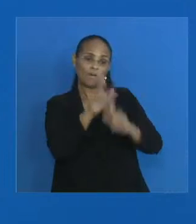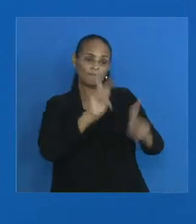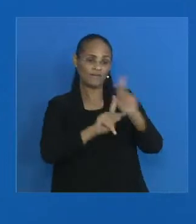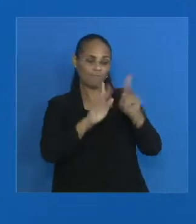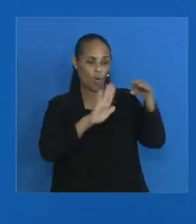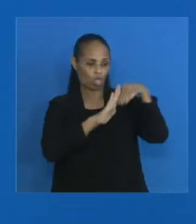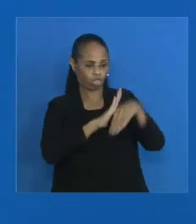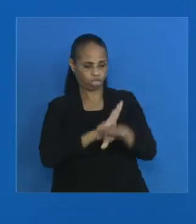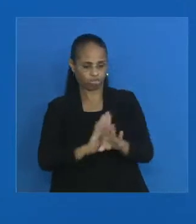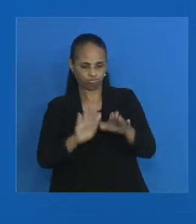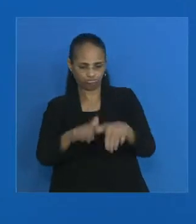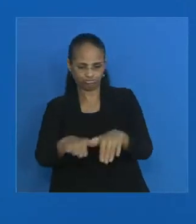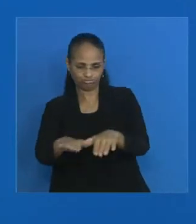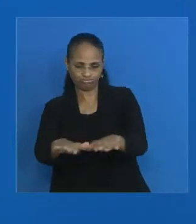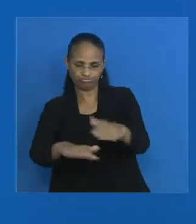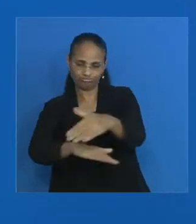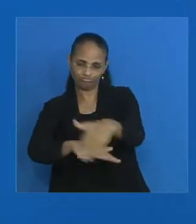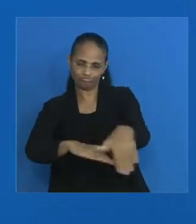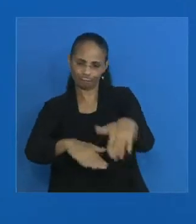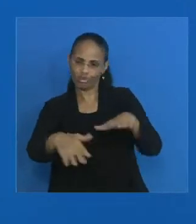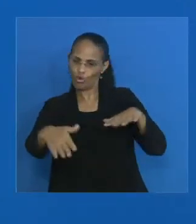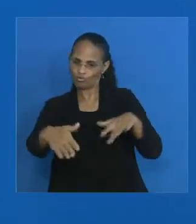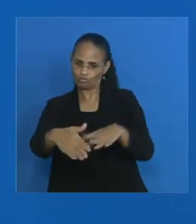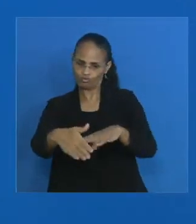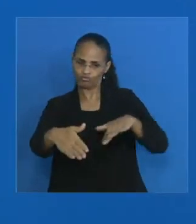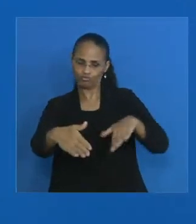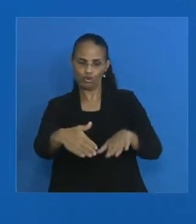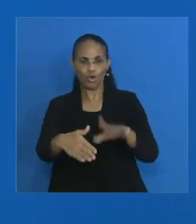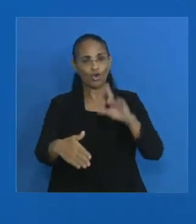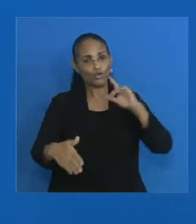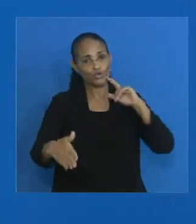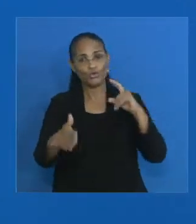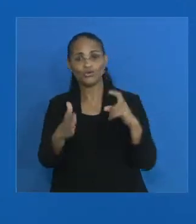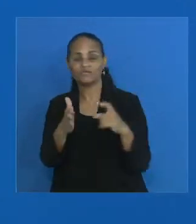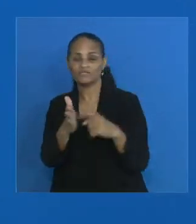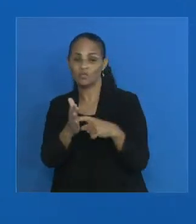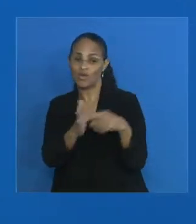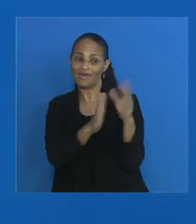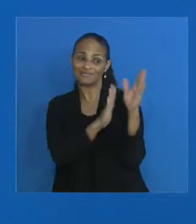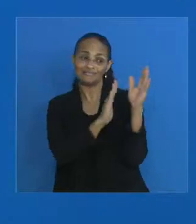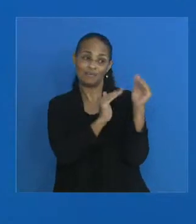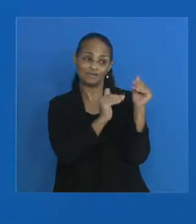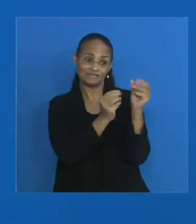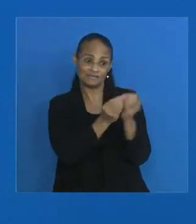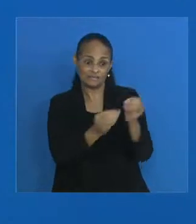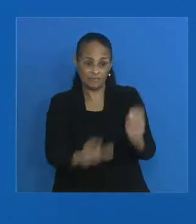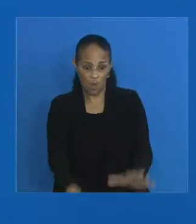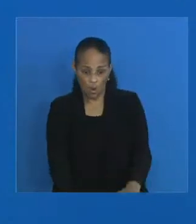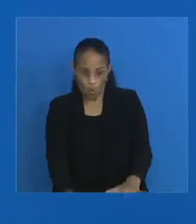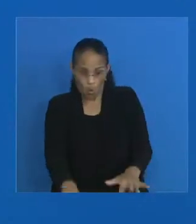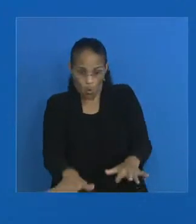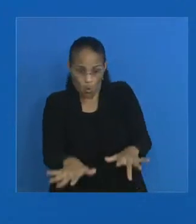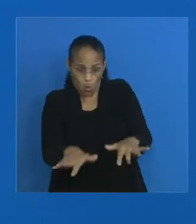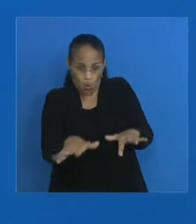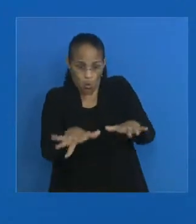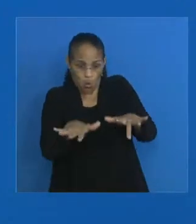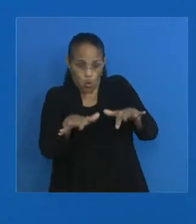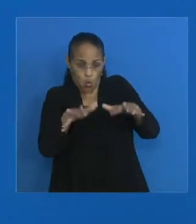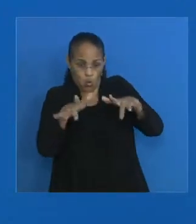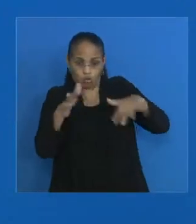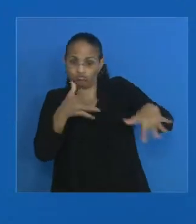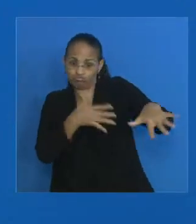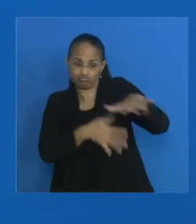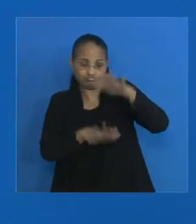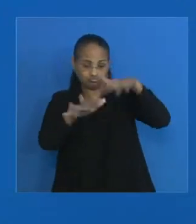in low-lying coastal areas, please note that we are expecting considerable storm surge associated with this